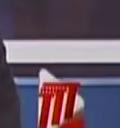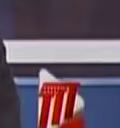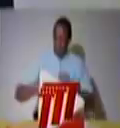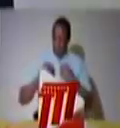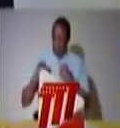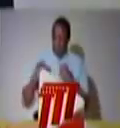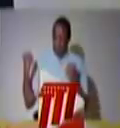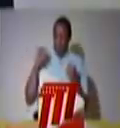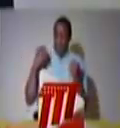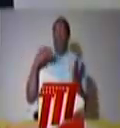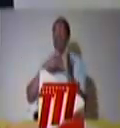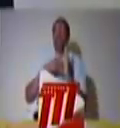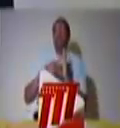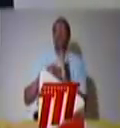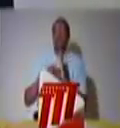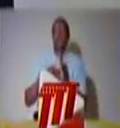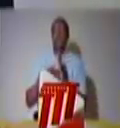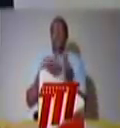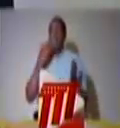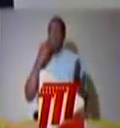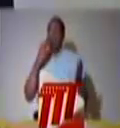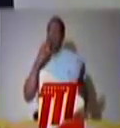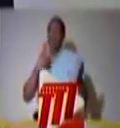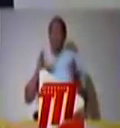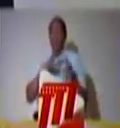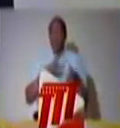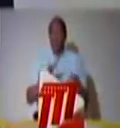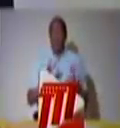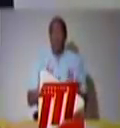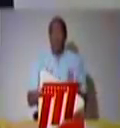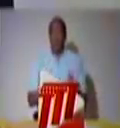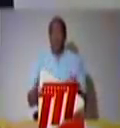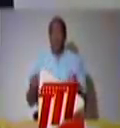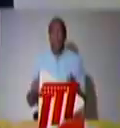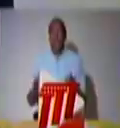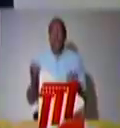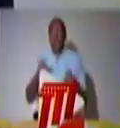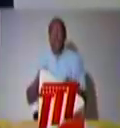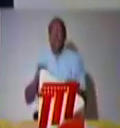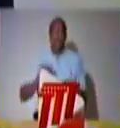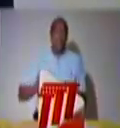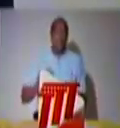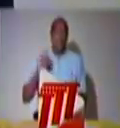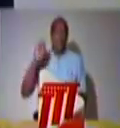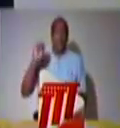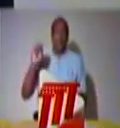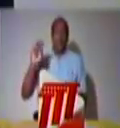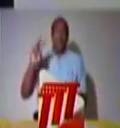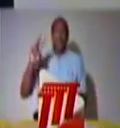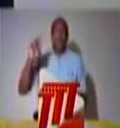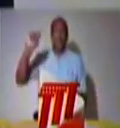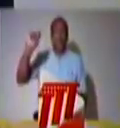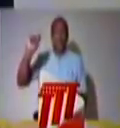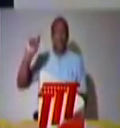release this afternoon, the UNC political leader said after some days of reflection and monitoring of the progress of election recount